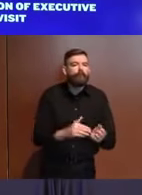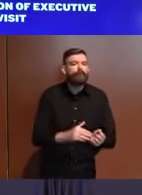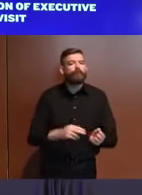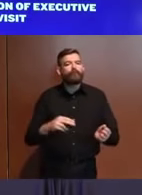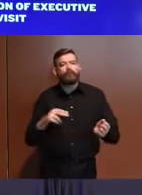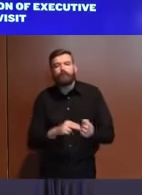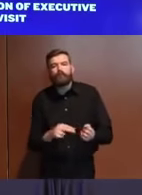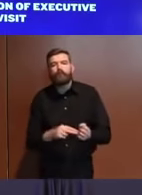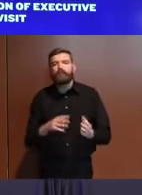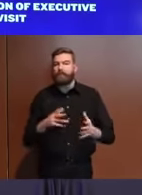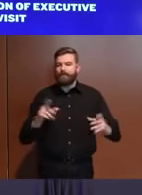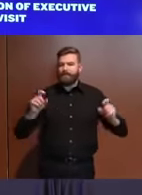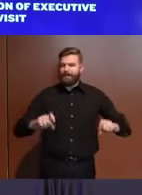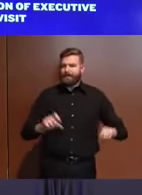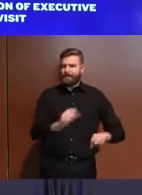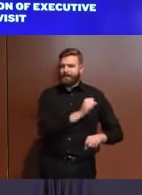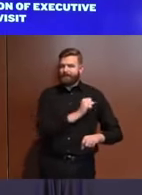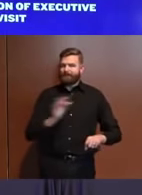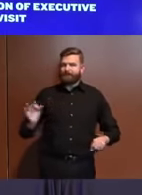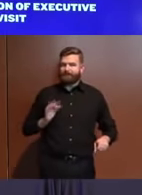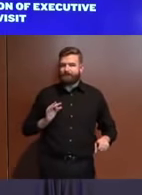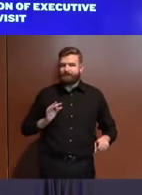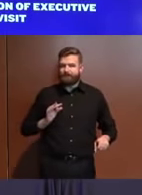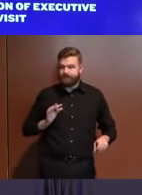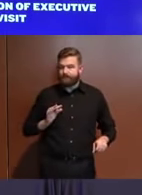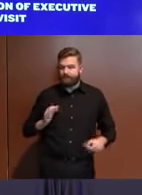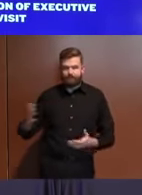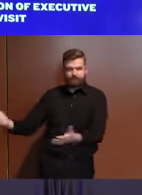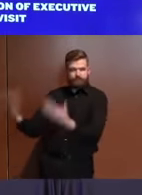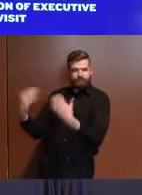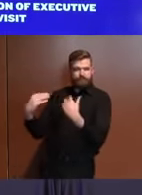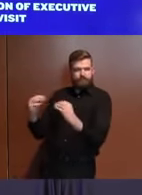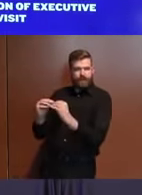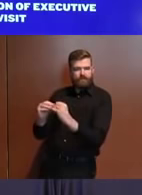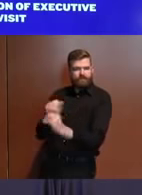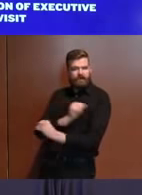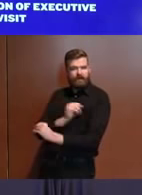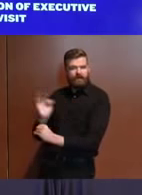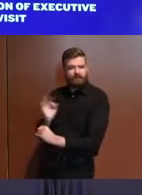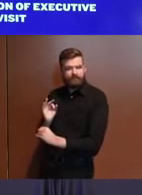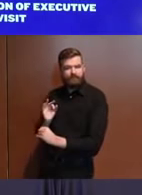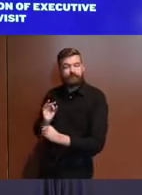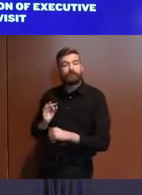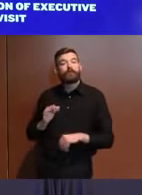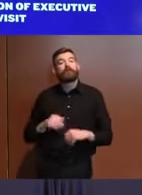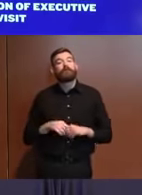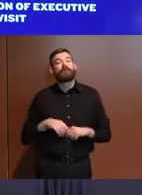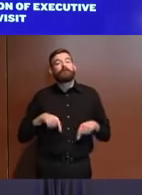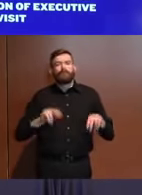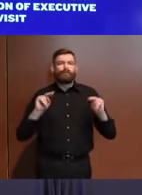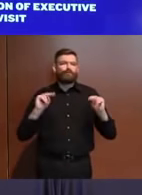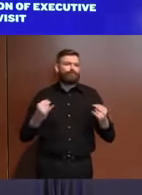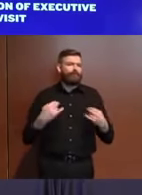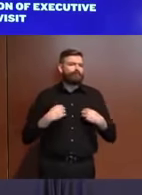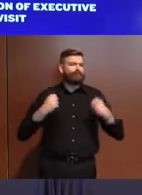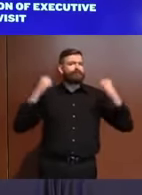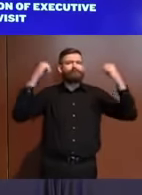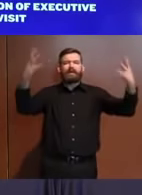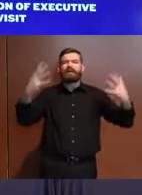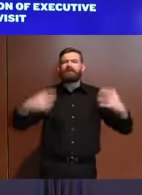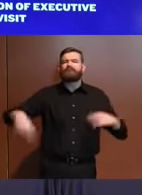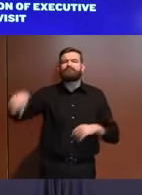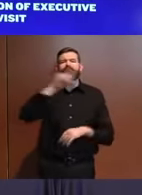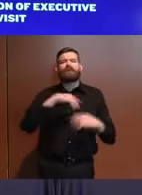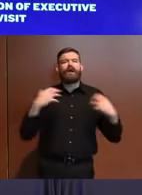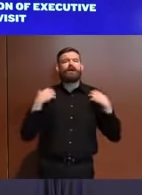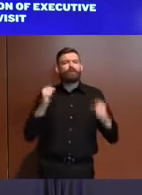out this new capacity. We are a state that is blessed to have countless dedicated and committed healthcare workers, doctors and